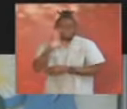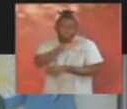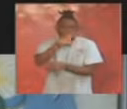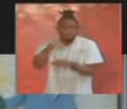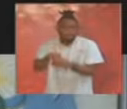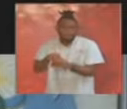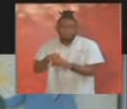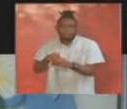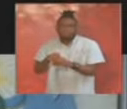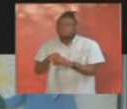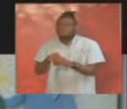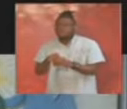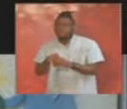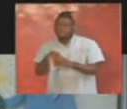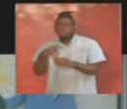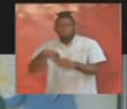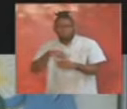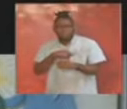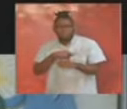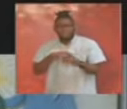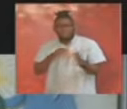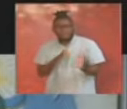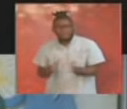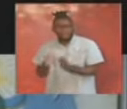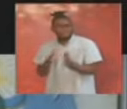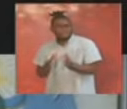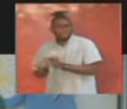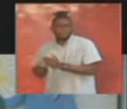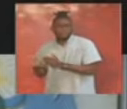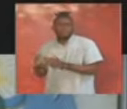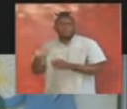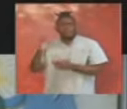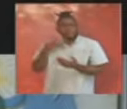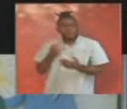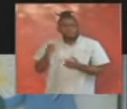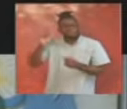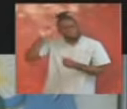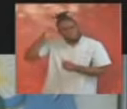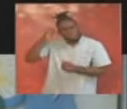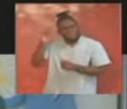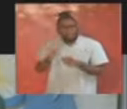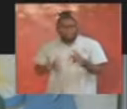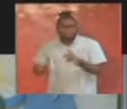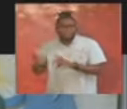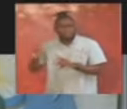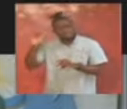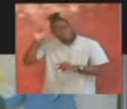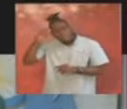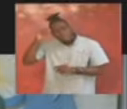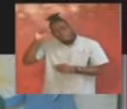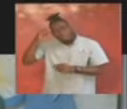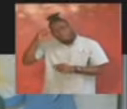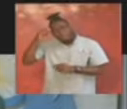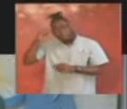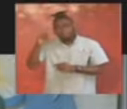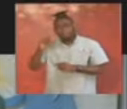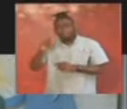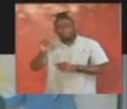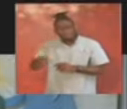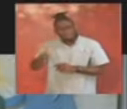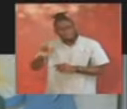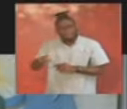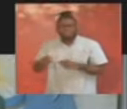prepared. And I would like to take the opportunity to remind persons, because remember, everyone also has personal responsibility in